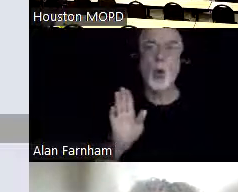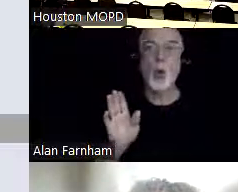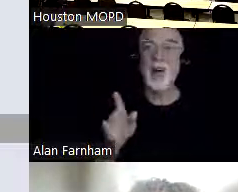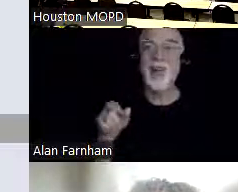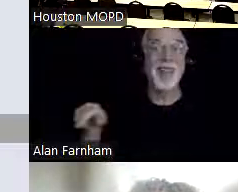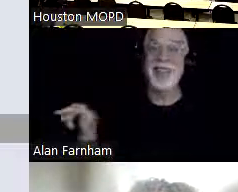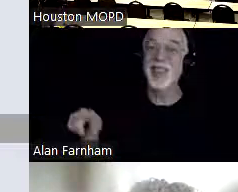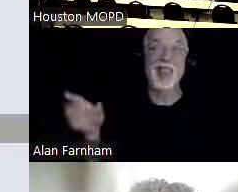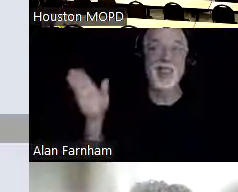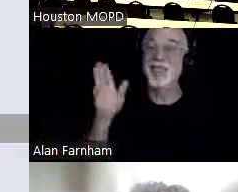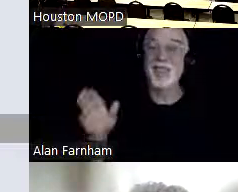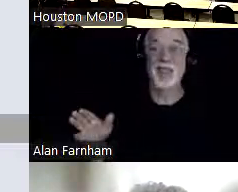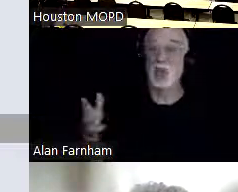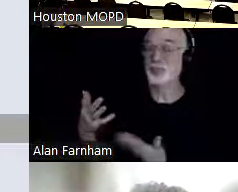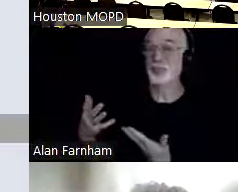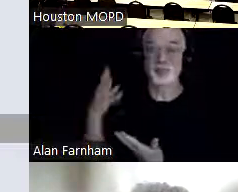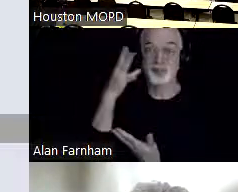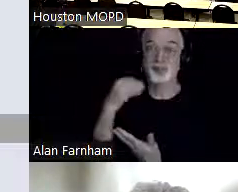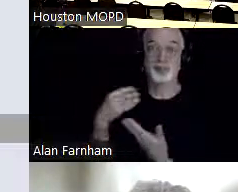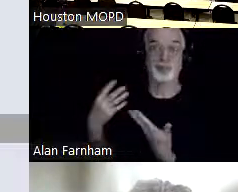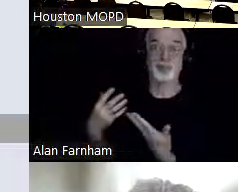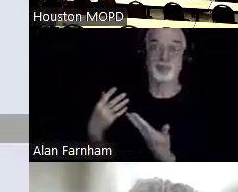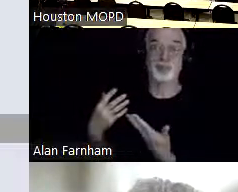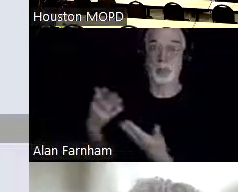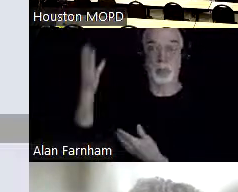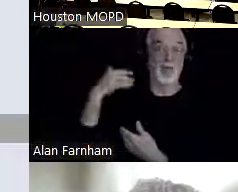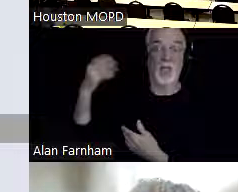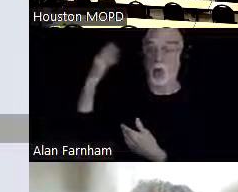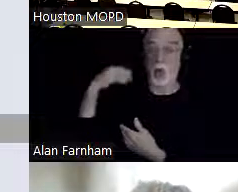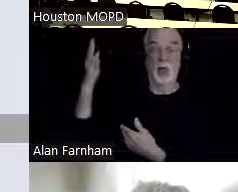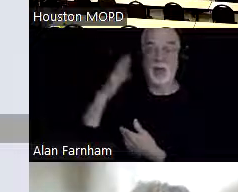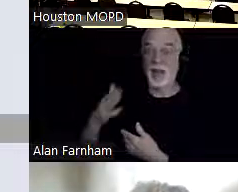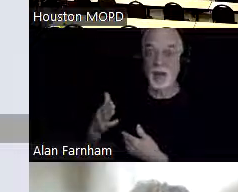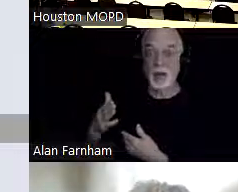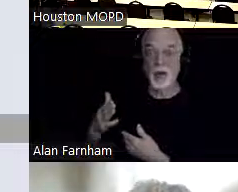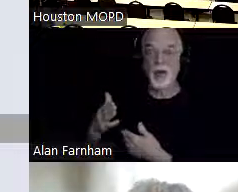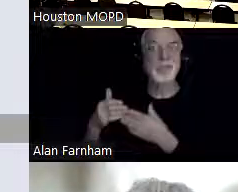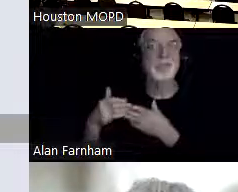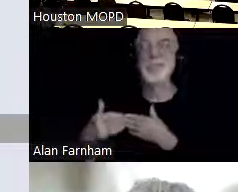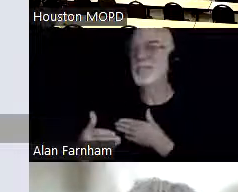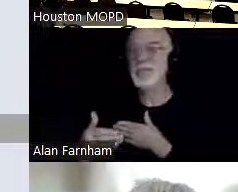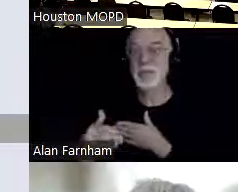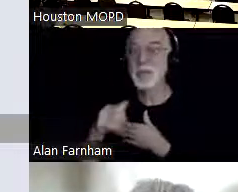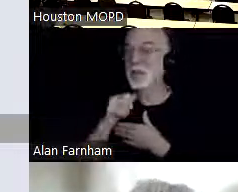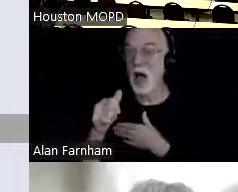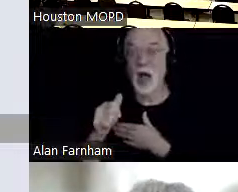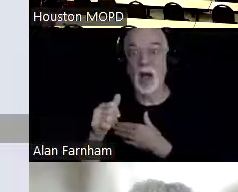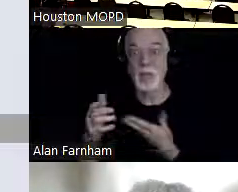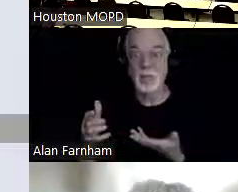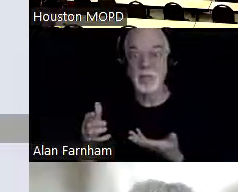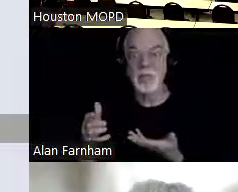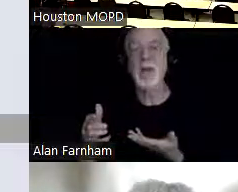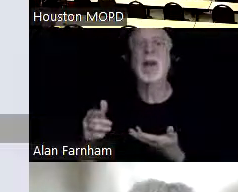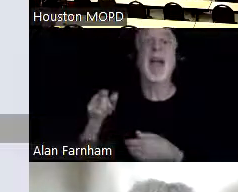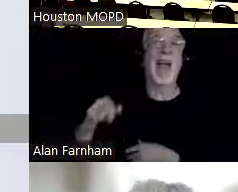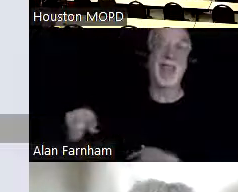have. And so because they never have, they never have. But they are also in charge of